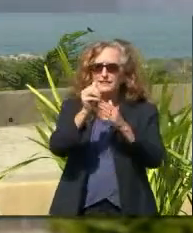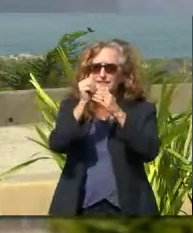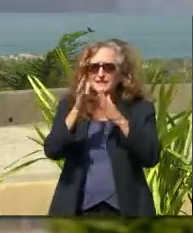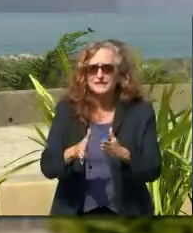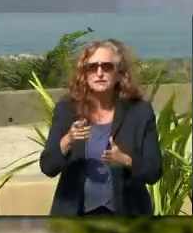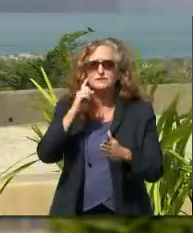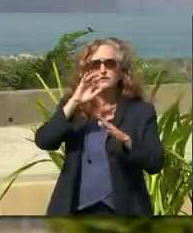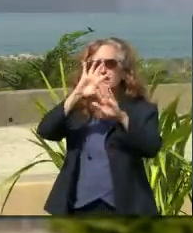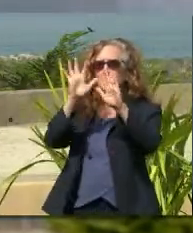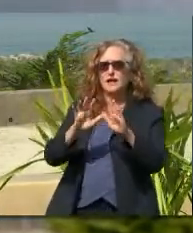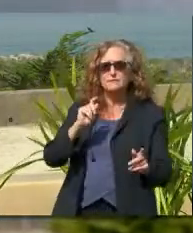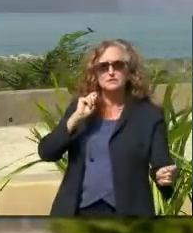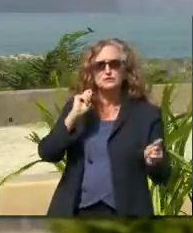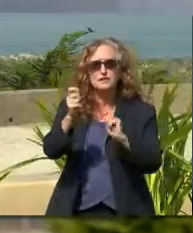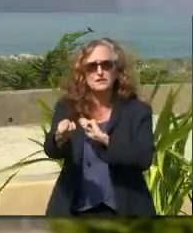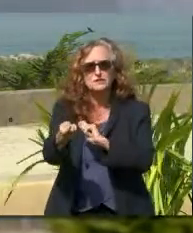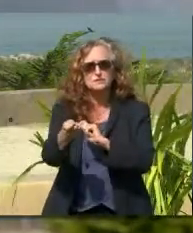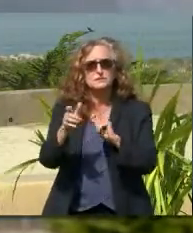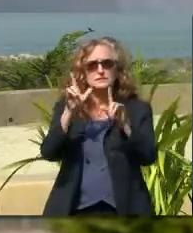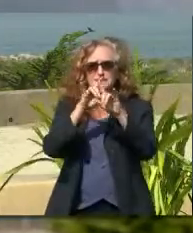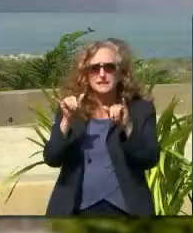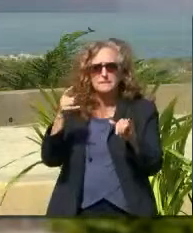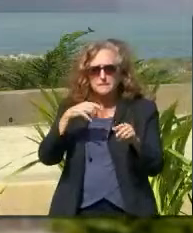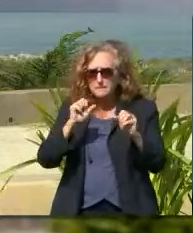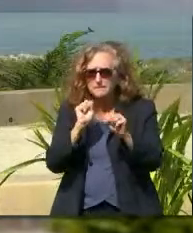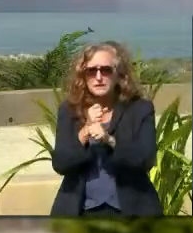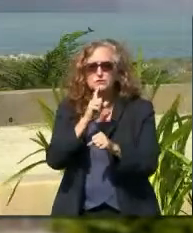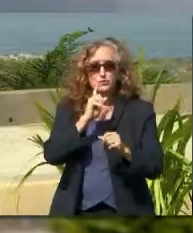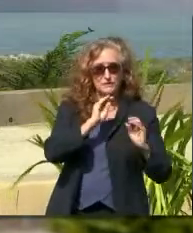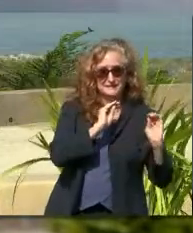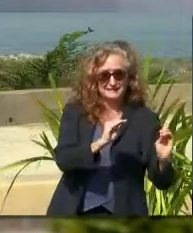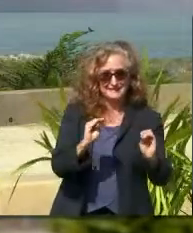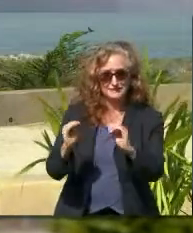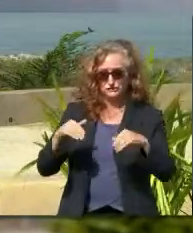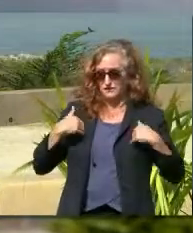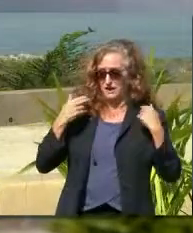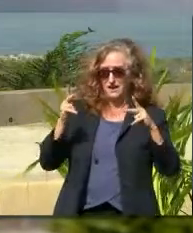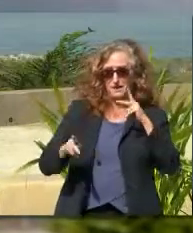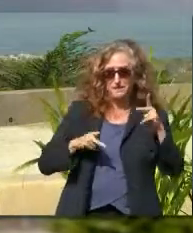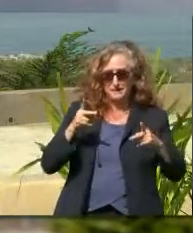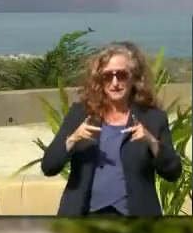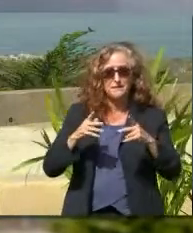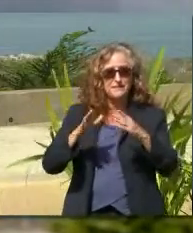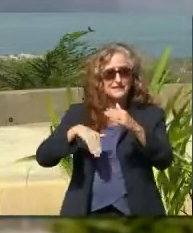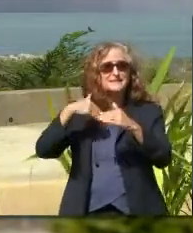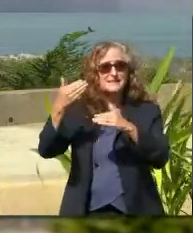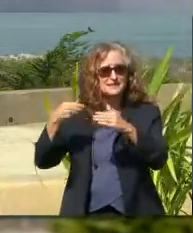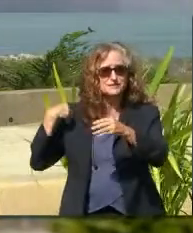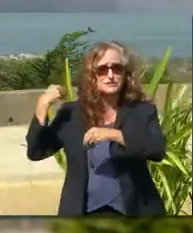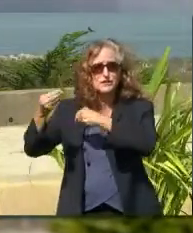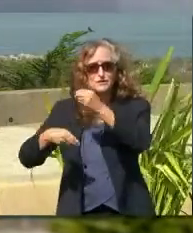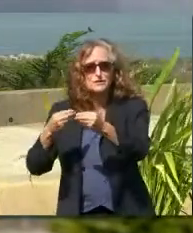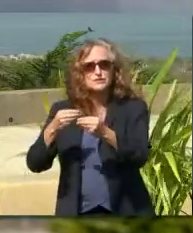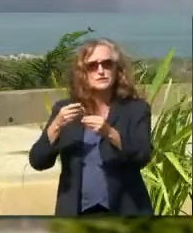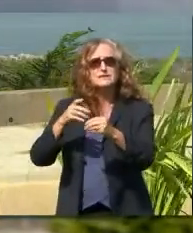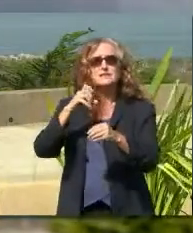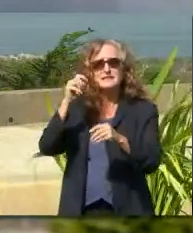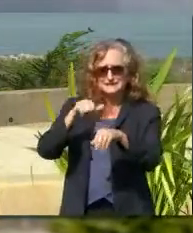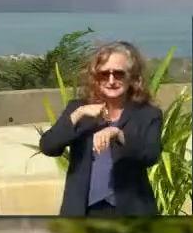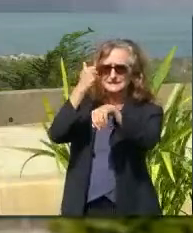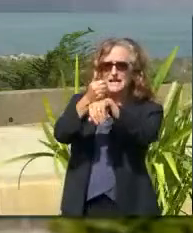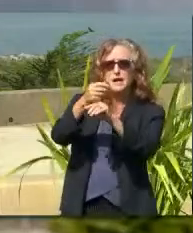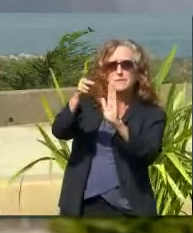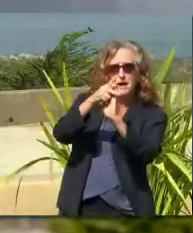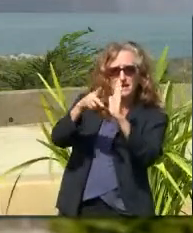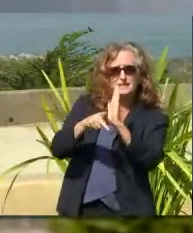climate change, but to make sure that we are teaching the next generation and we are implementing policies that make it easier